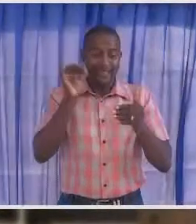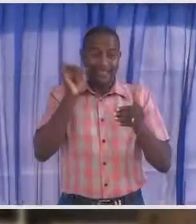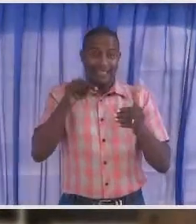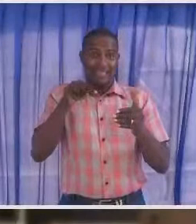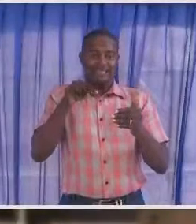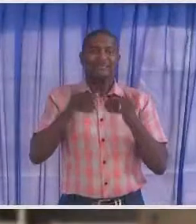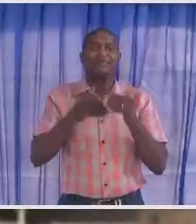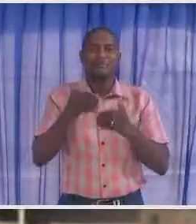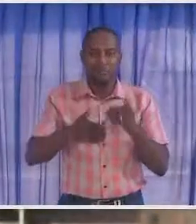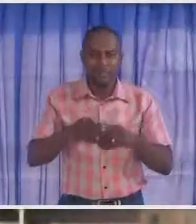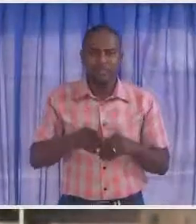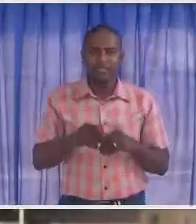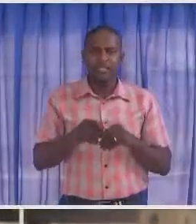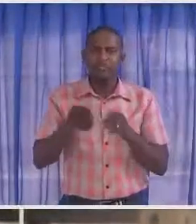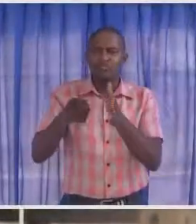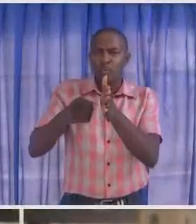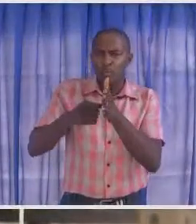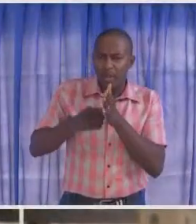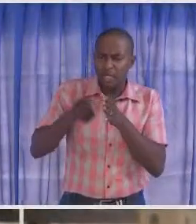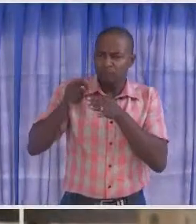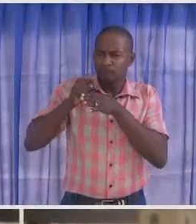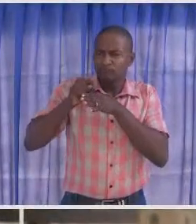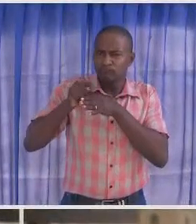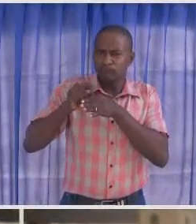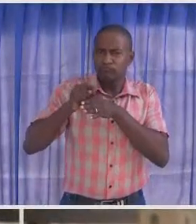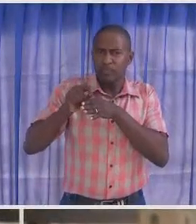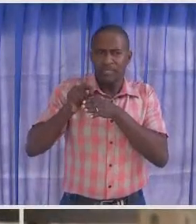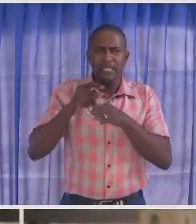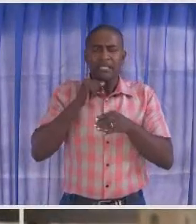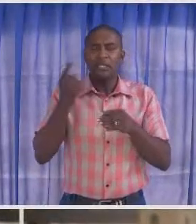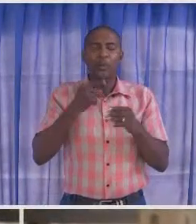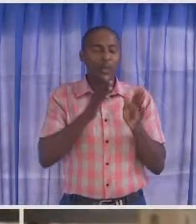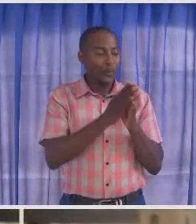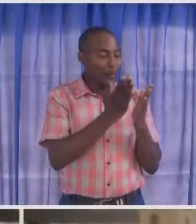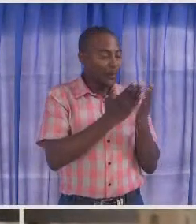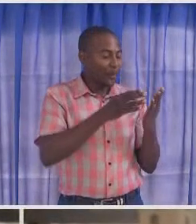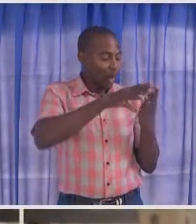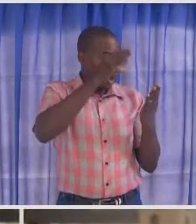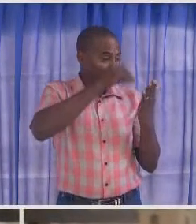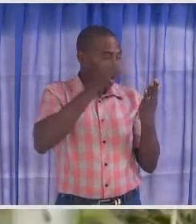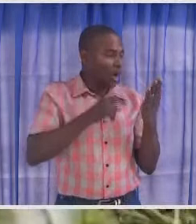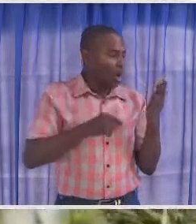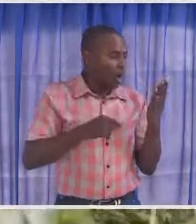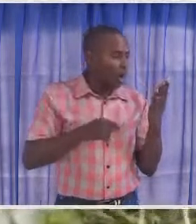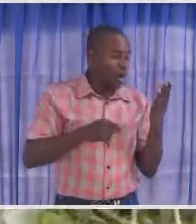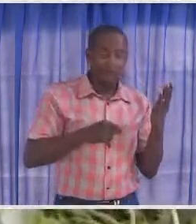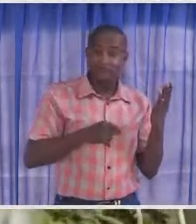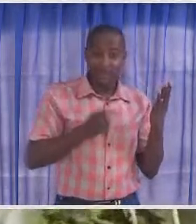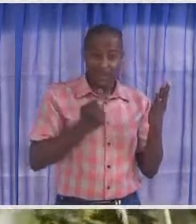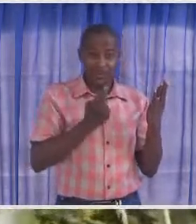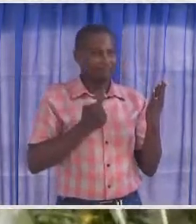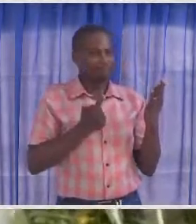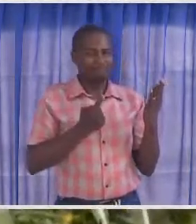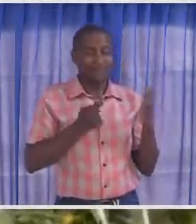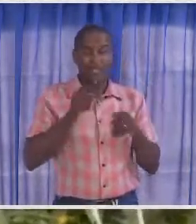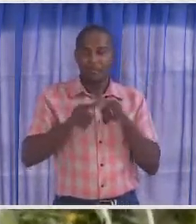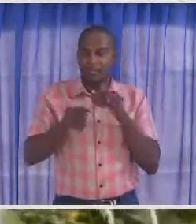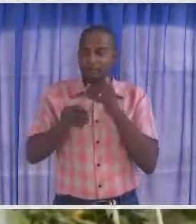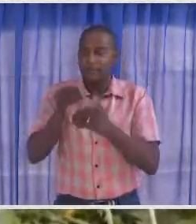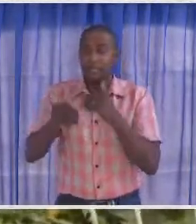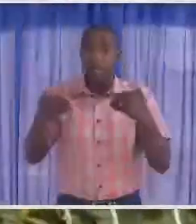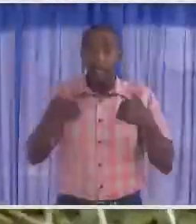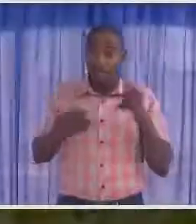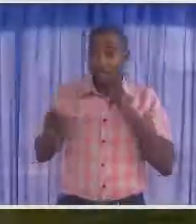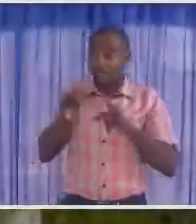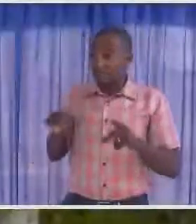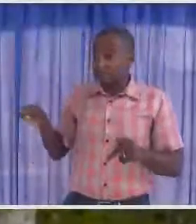it takes quite a bit of training, and it's not just book-related knowledge, it's hands-on training. So having persons going through the